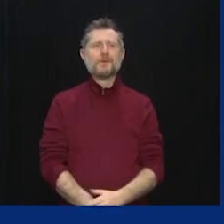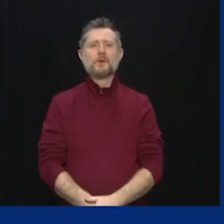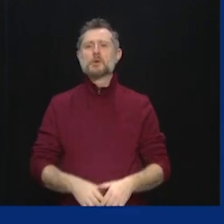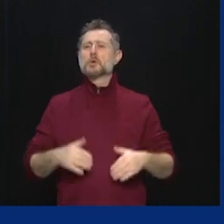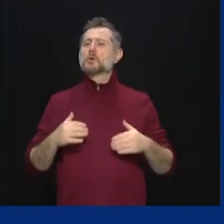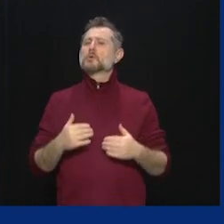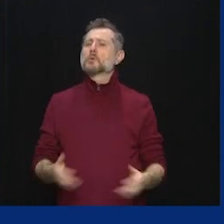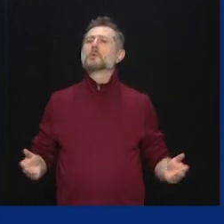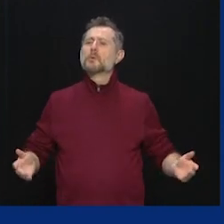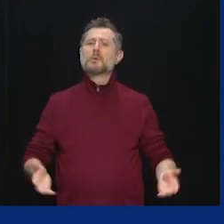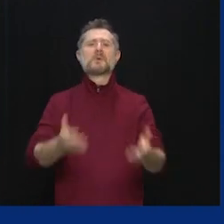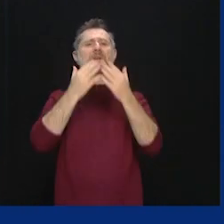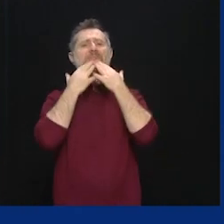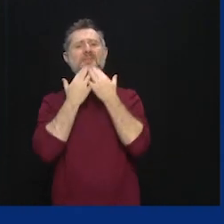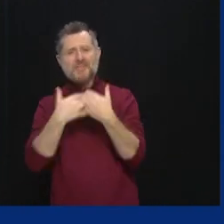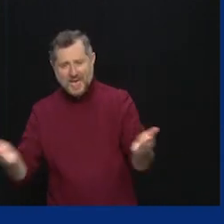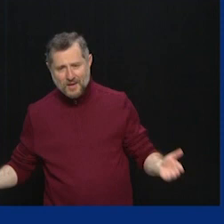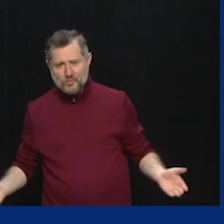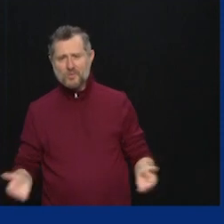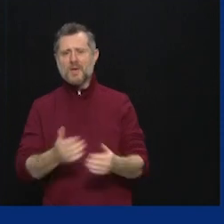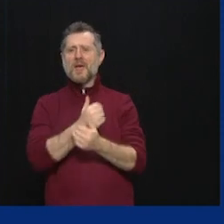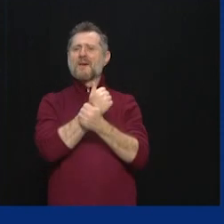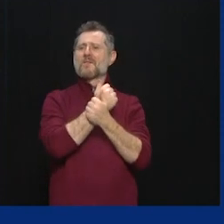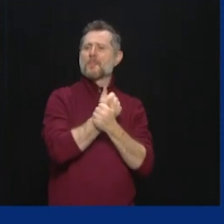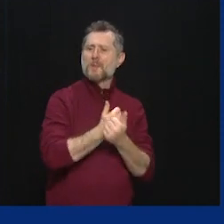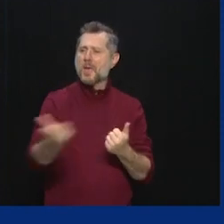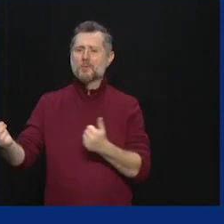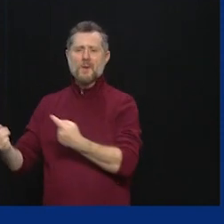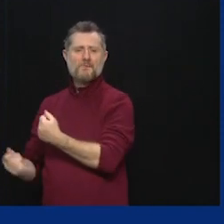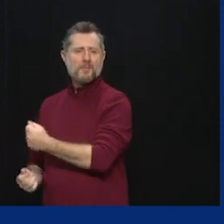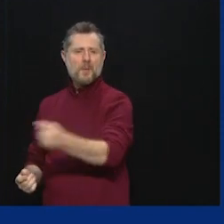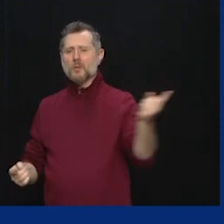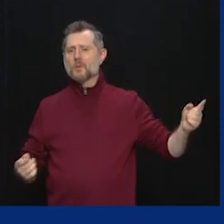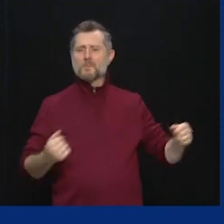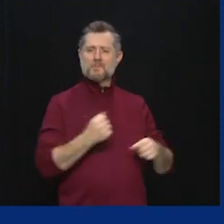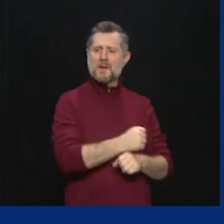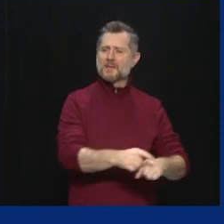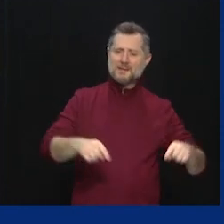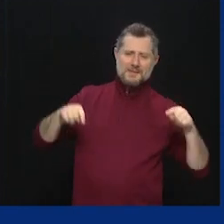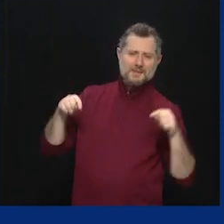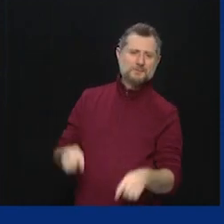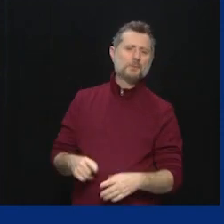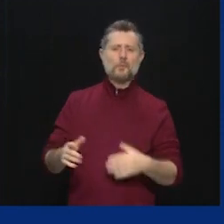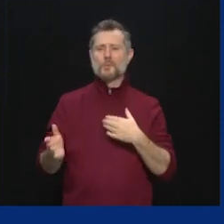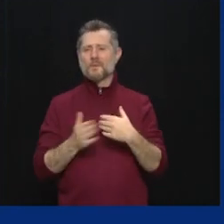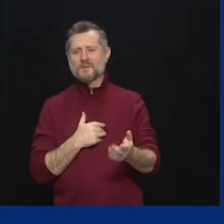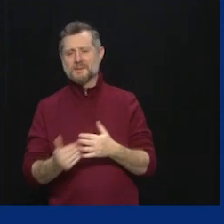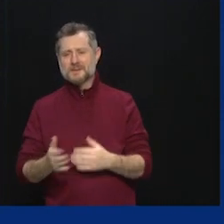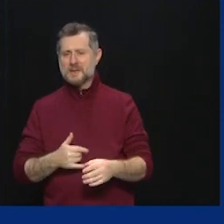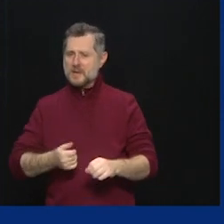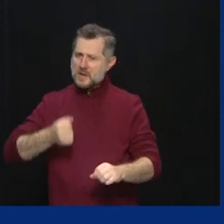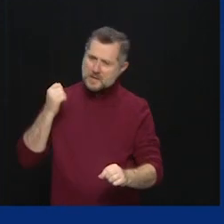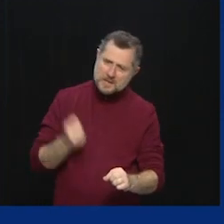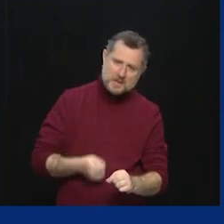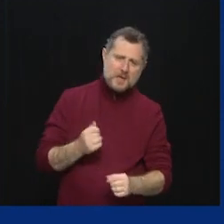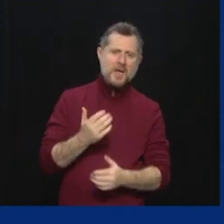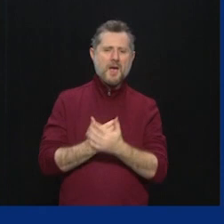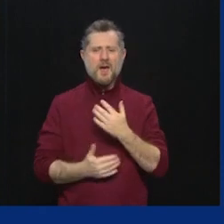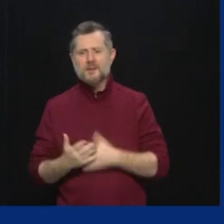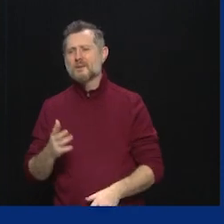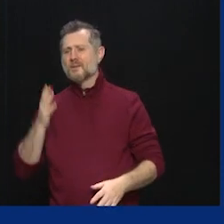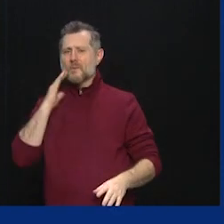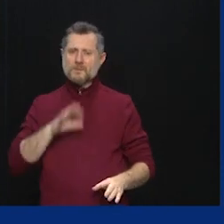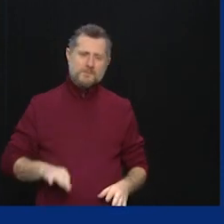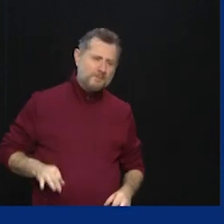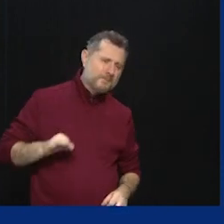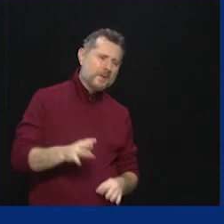So thank you to everyone who made this happen, whether you are hammering in the nails or paying for it, or you're going to work here, or you're going to skate on